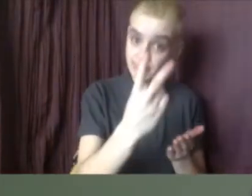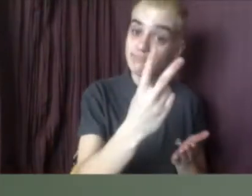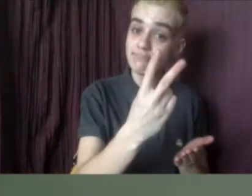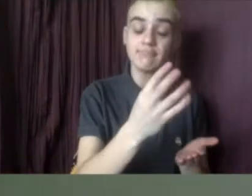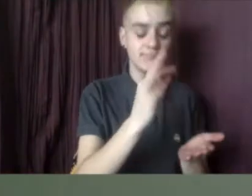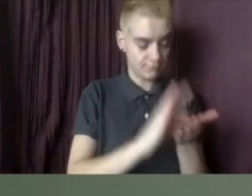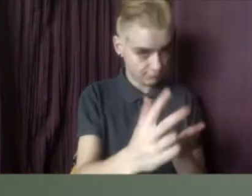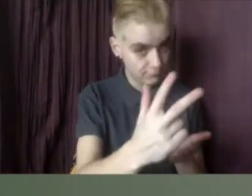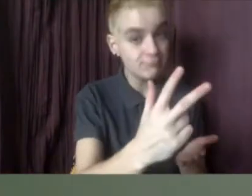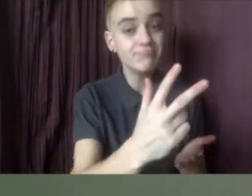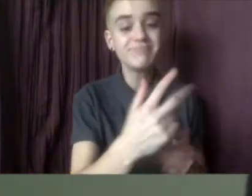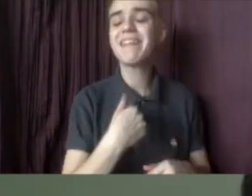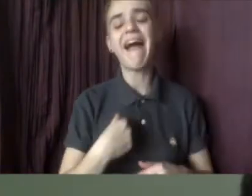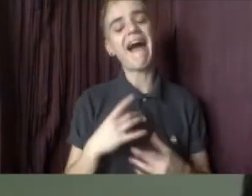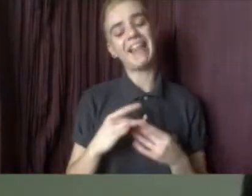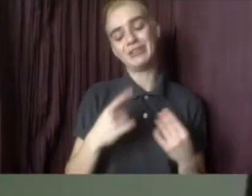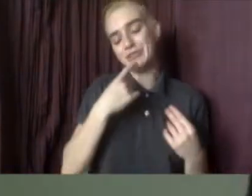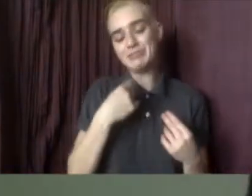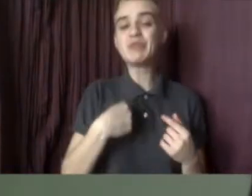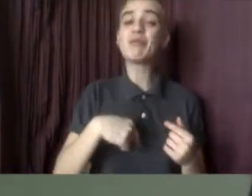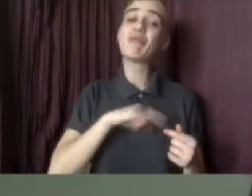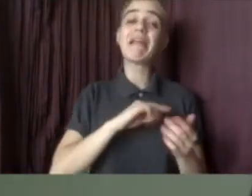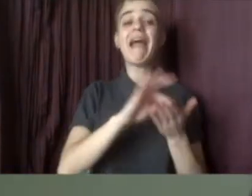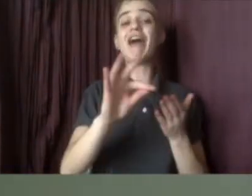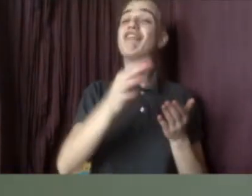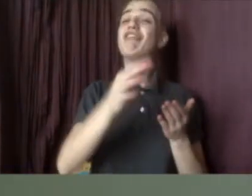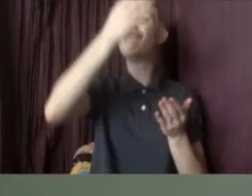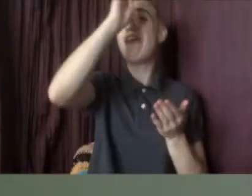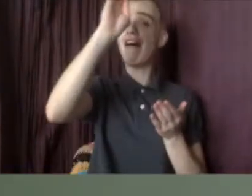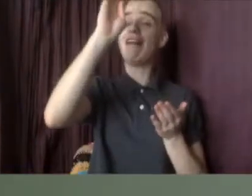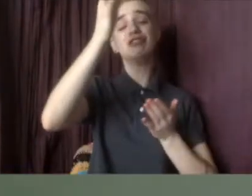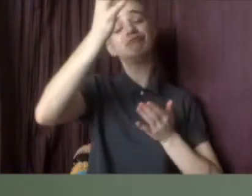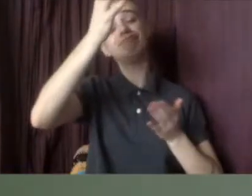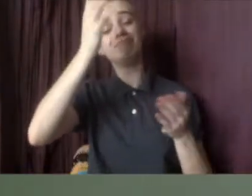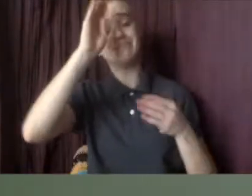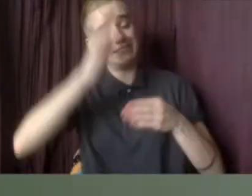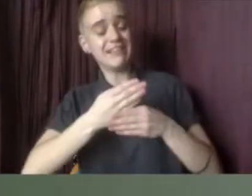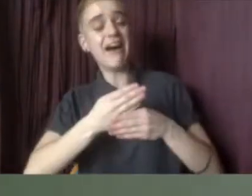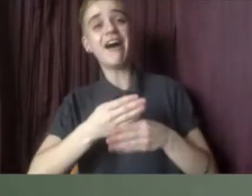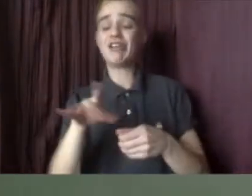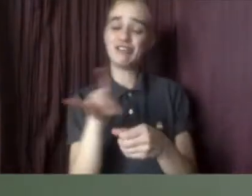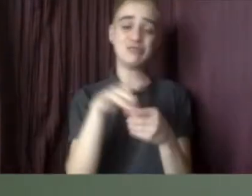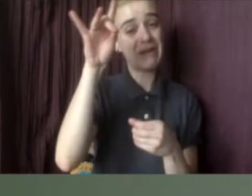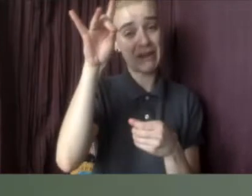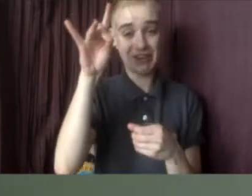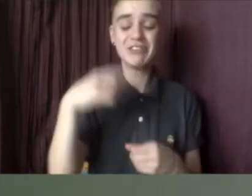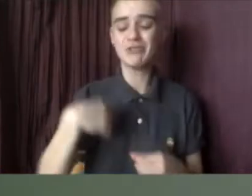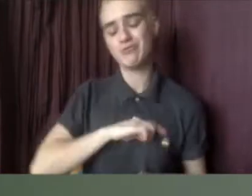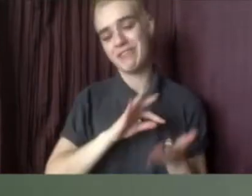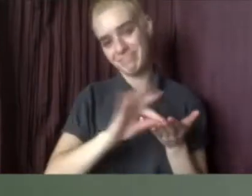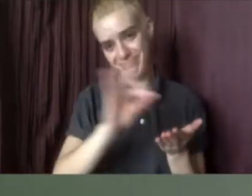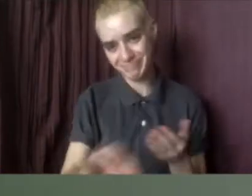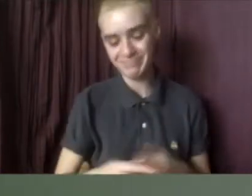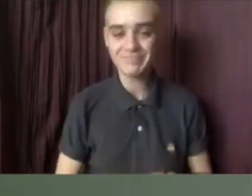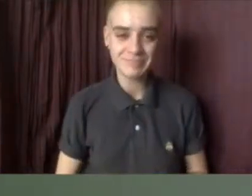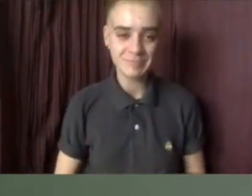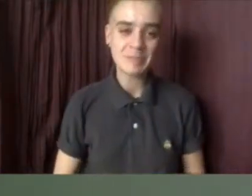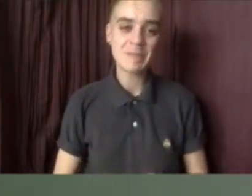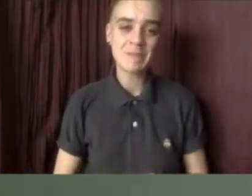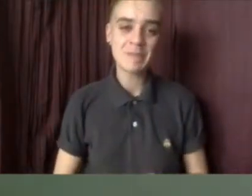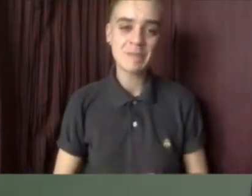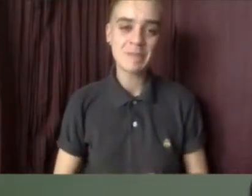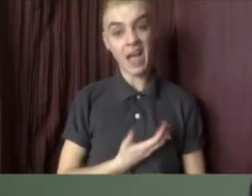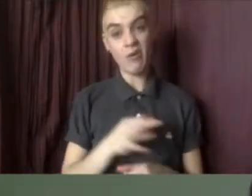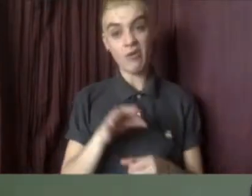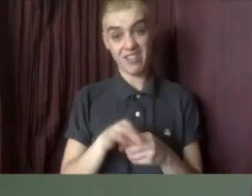election, and that the votes were thoroughly counted. But there has been this ongoing narrative that things were